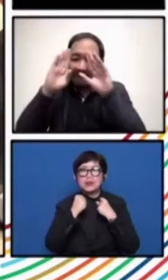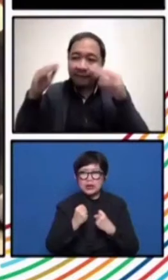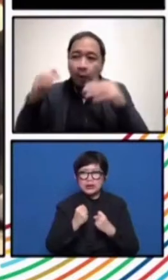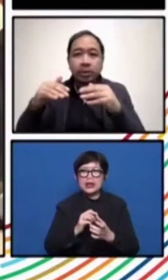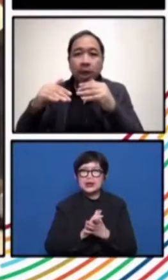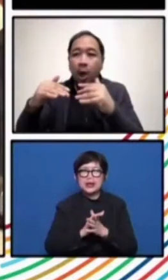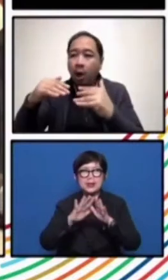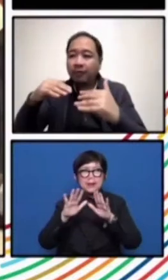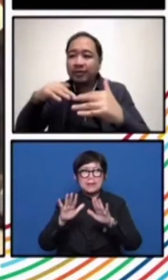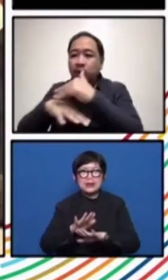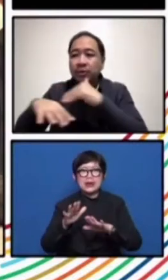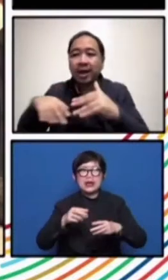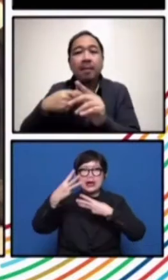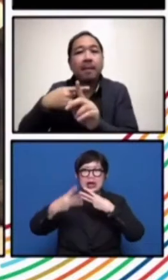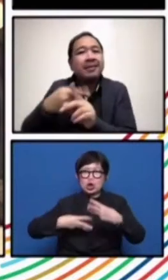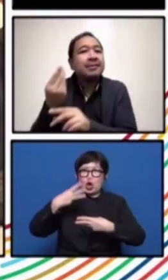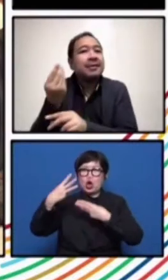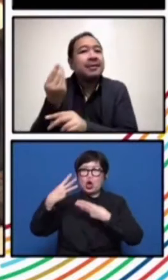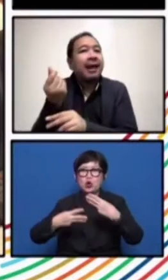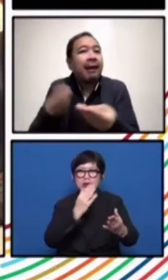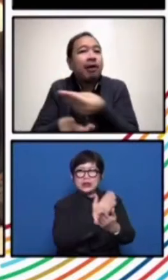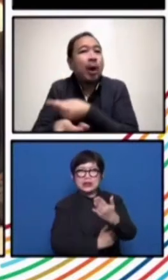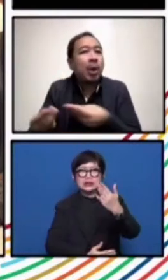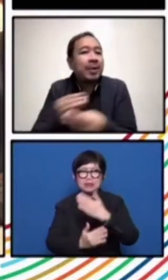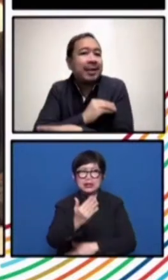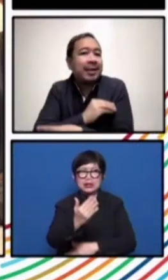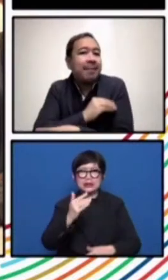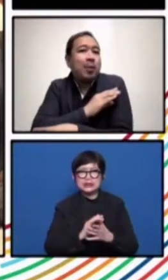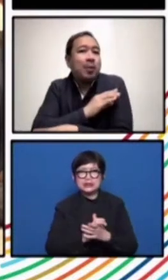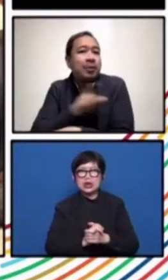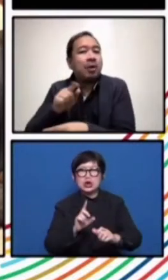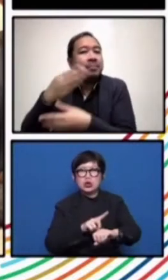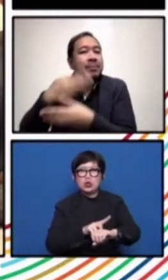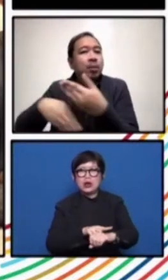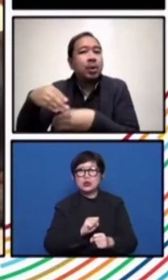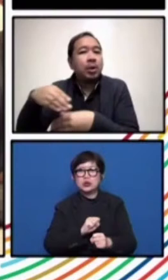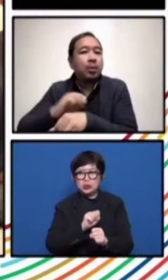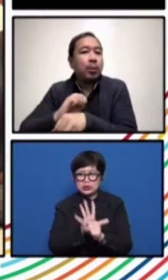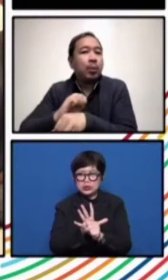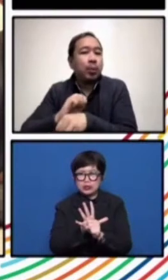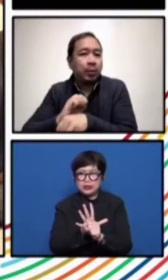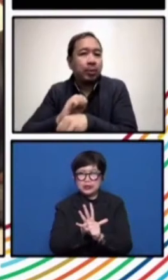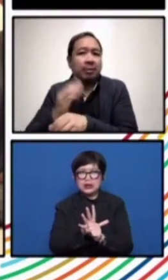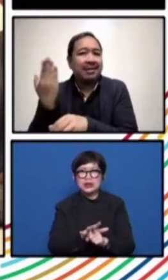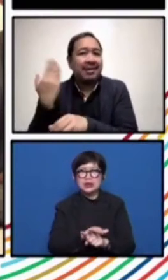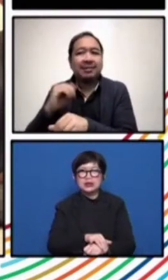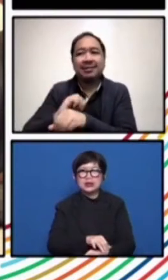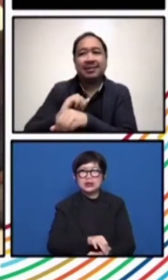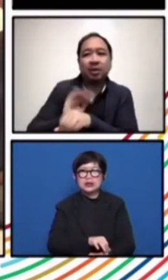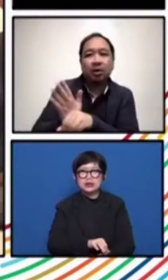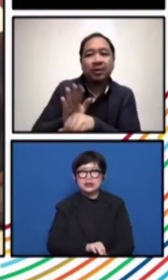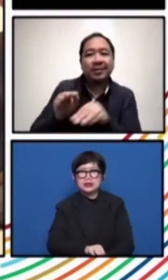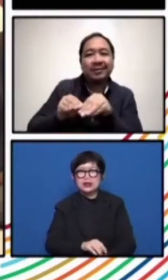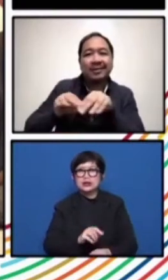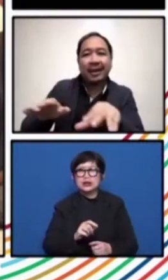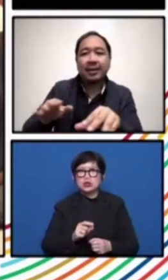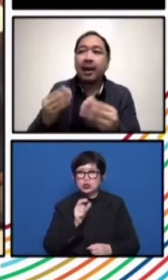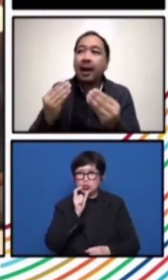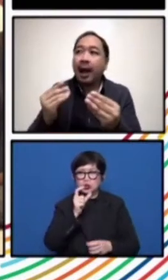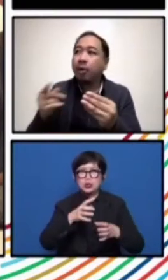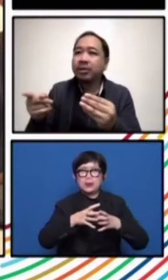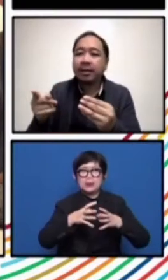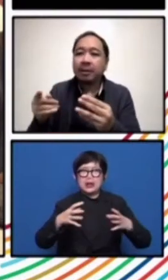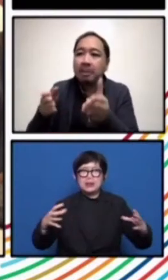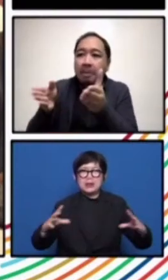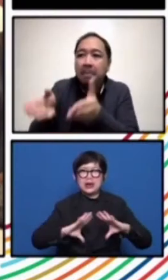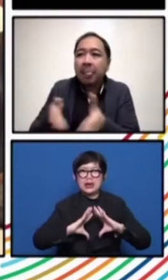with disability during an actual recovery 19 pandemic through Community by inclusive development